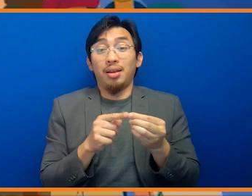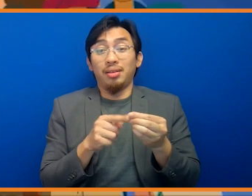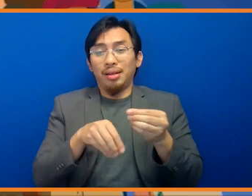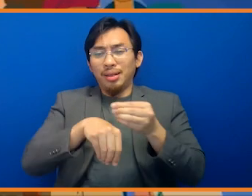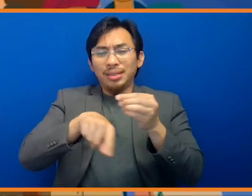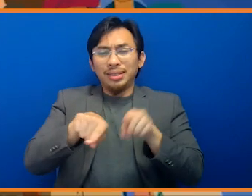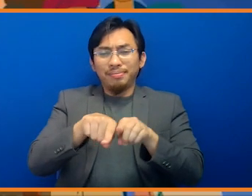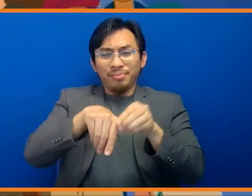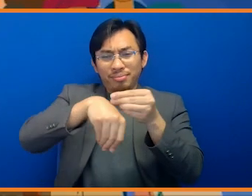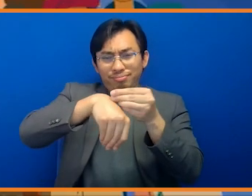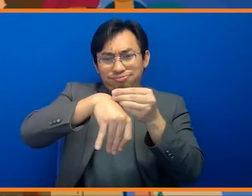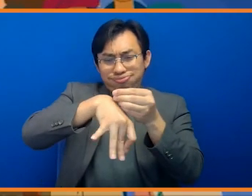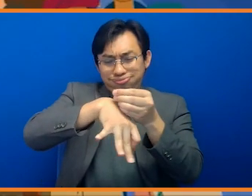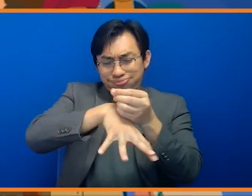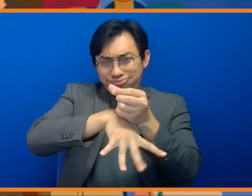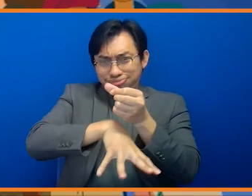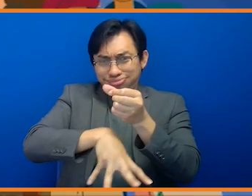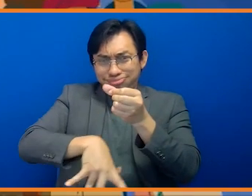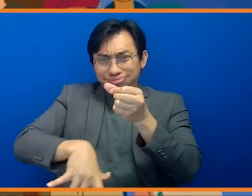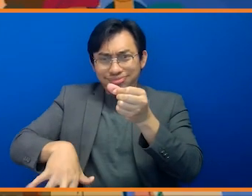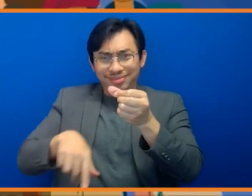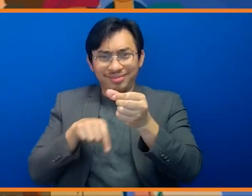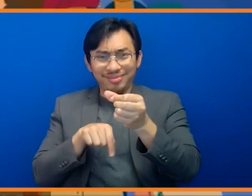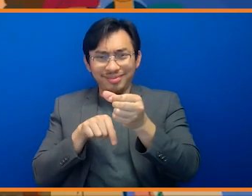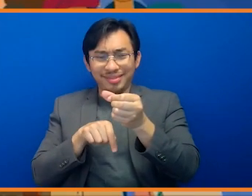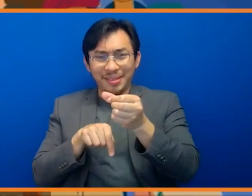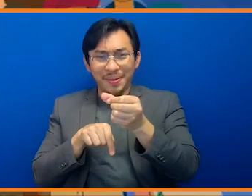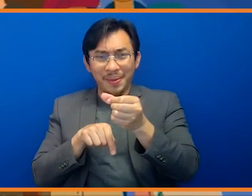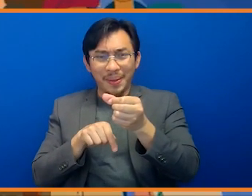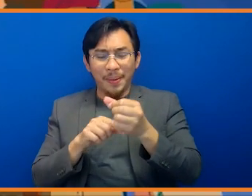berakal di tanah asalnya yang subur.